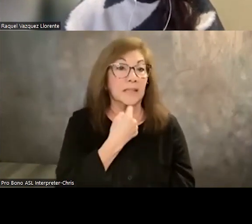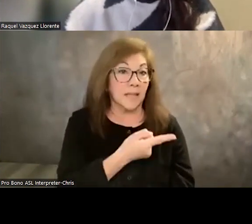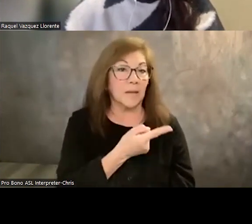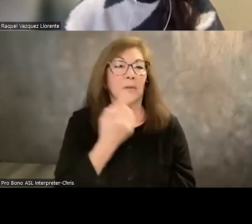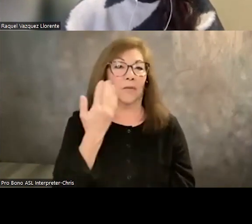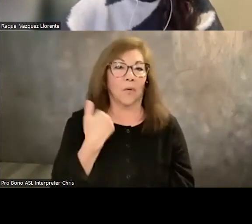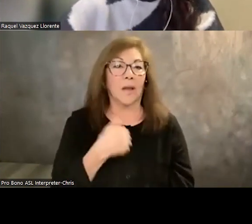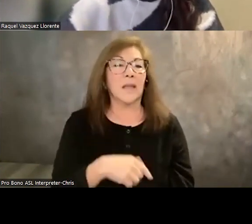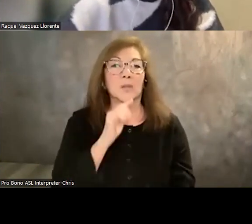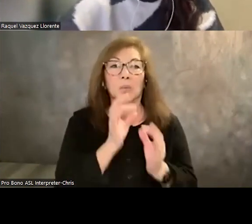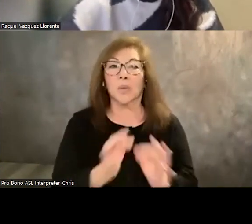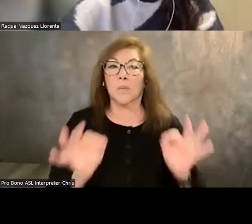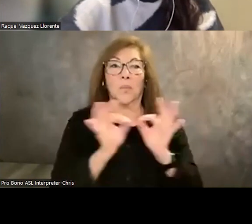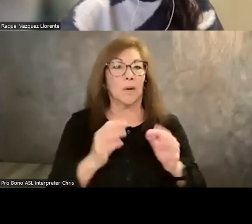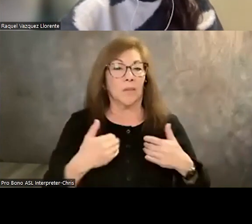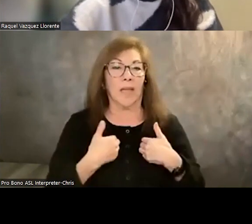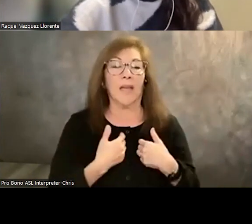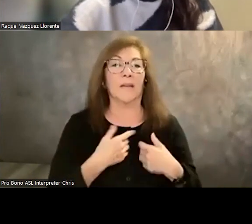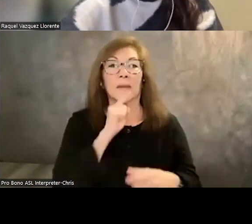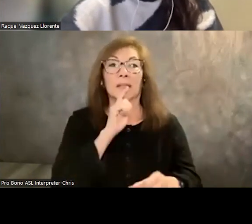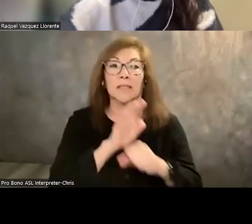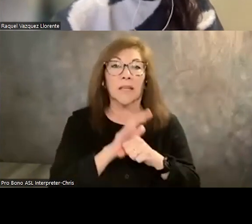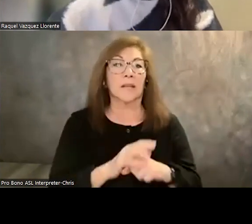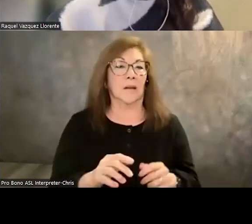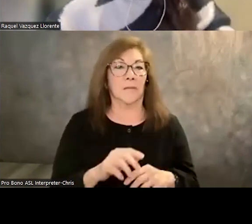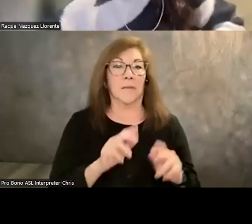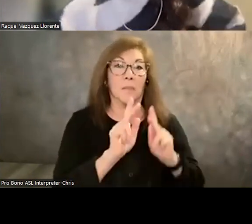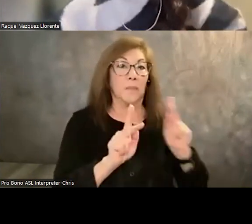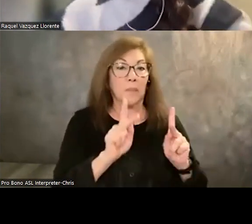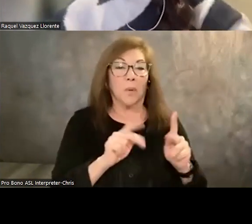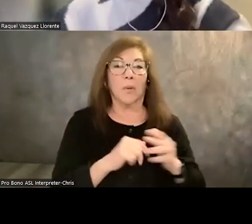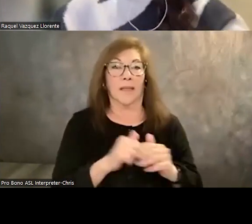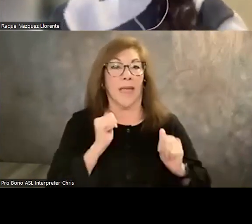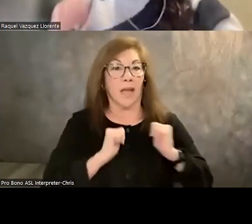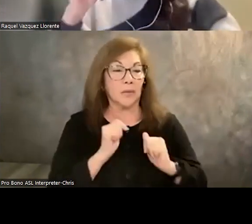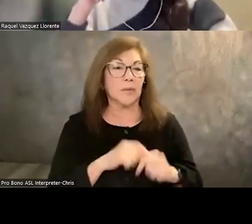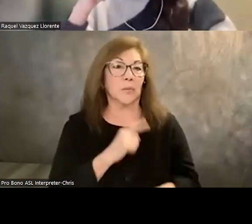was incredibly important that we had the sort of consent of the subjects, and we